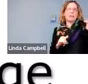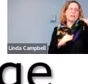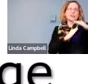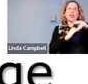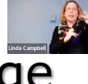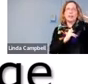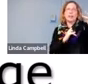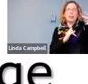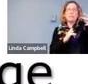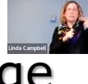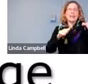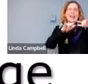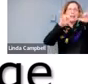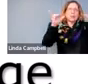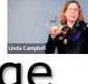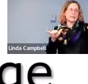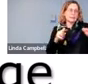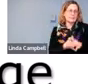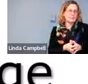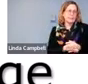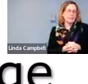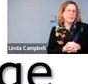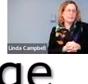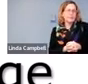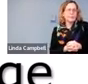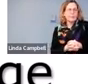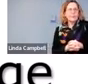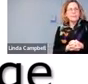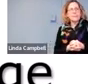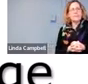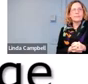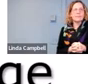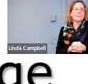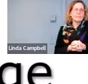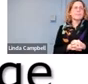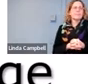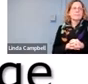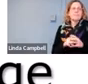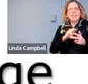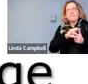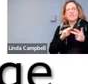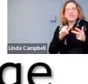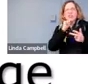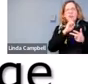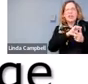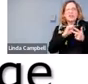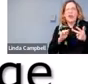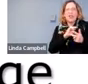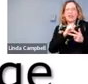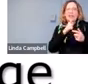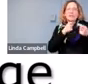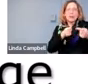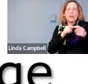Lakes and the Bengal Lakes are the three largest freshwater systems in the world.